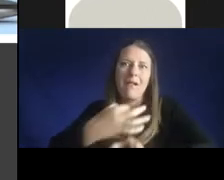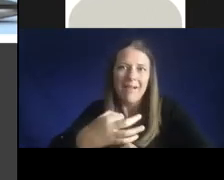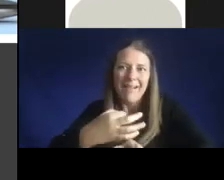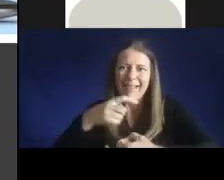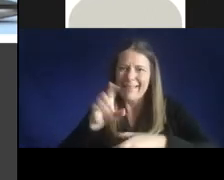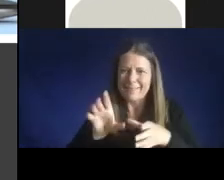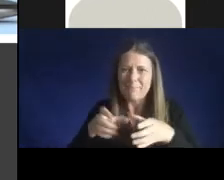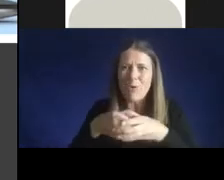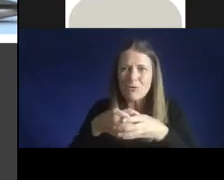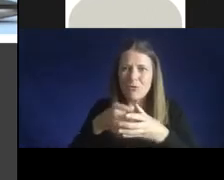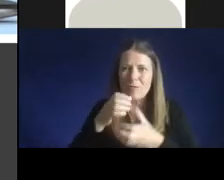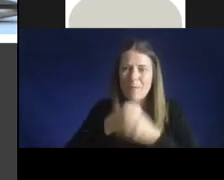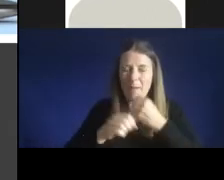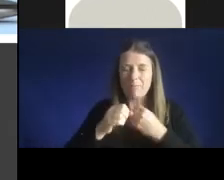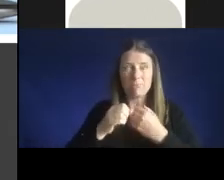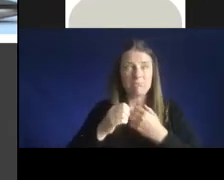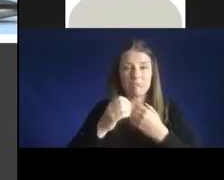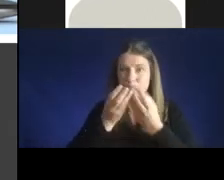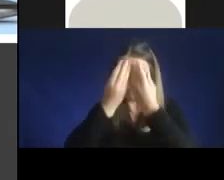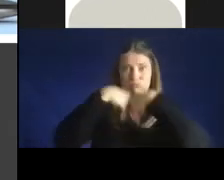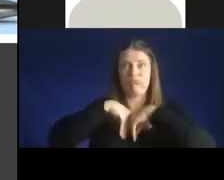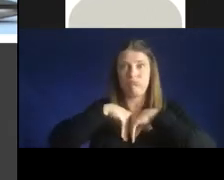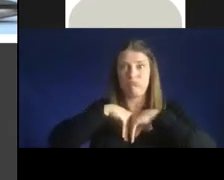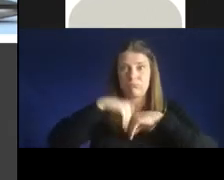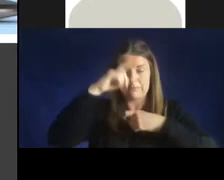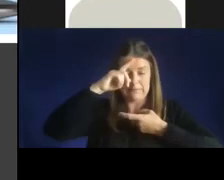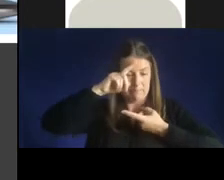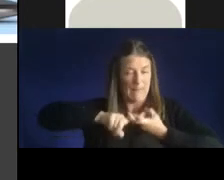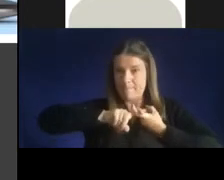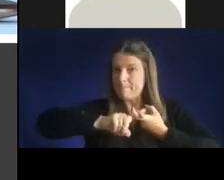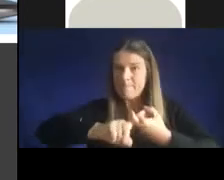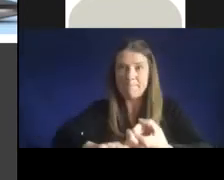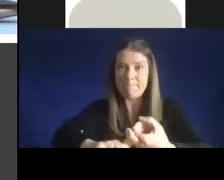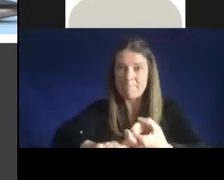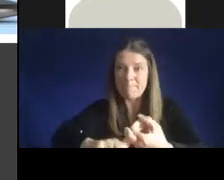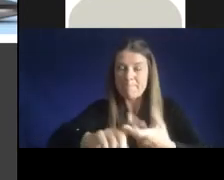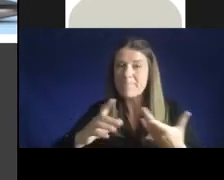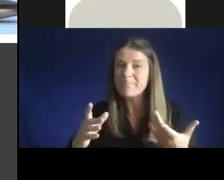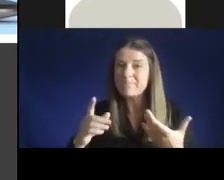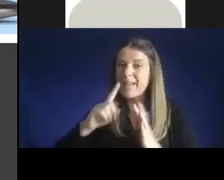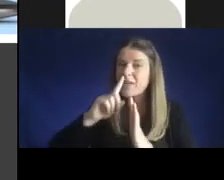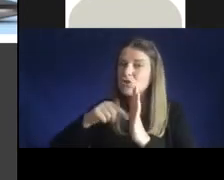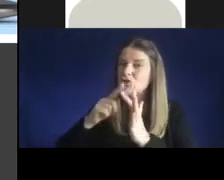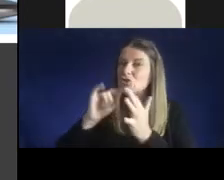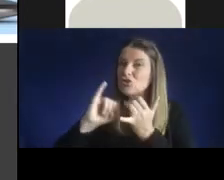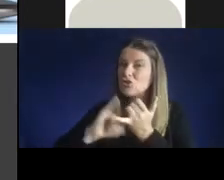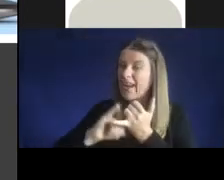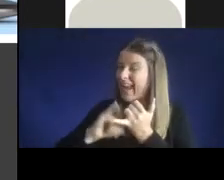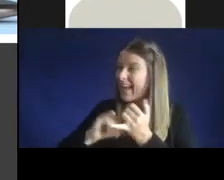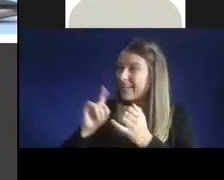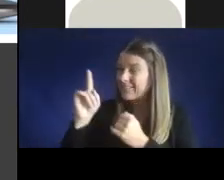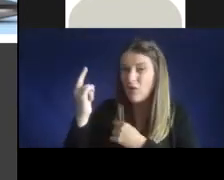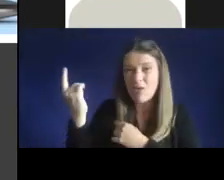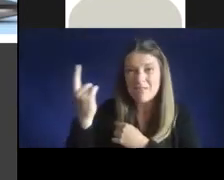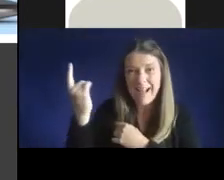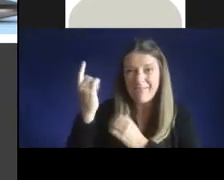it sticks with you. Jess, as a tutor, has been as flexible and as accommodating as she ever